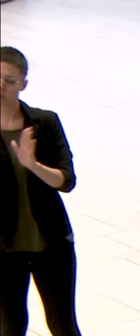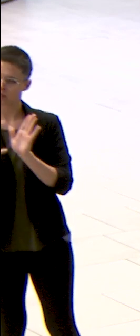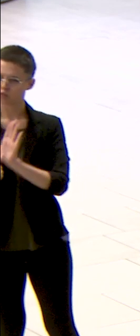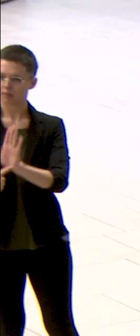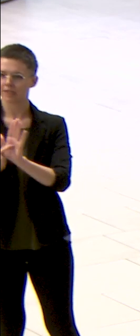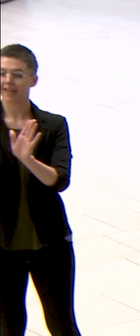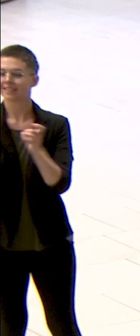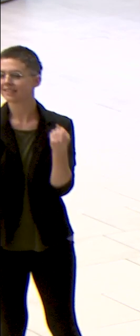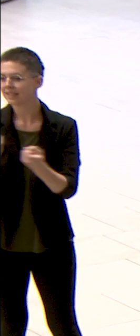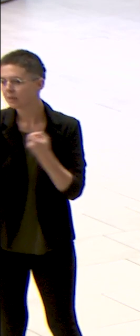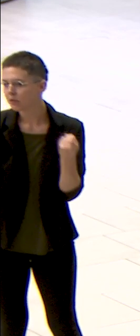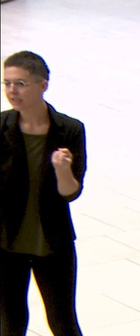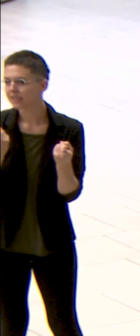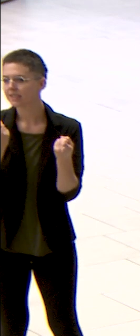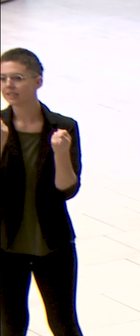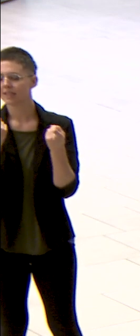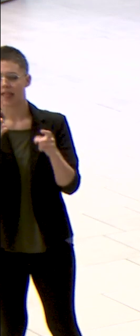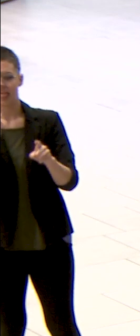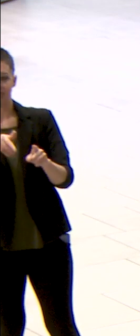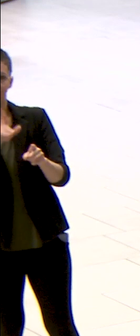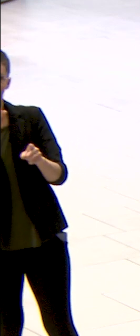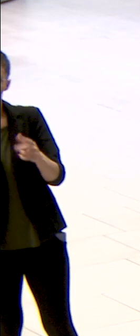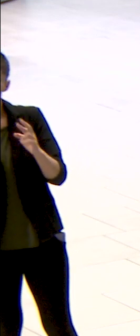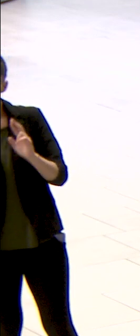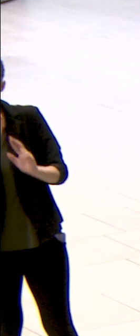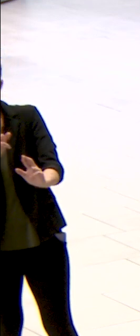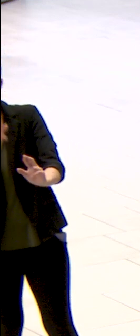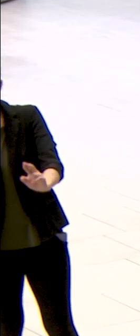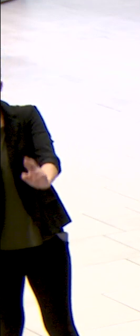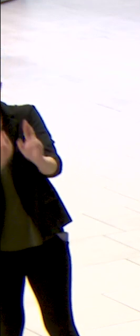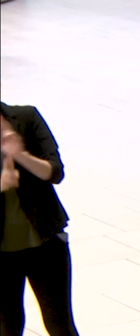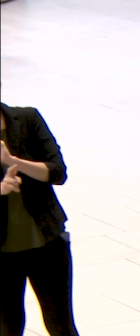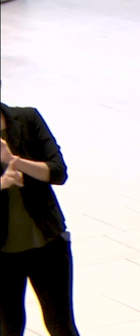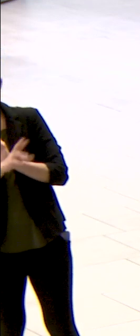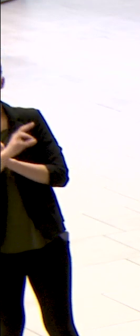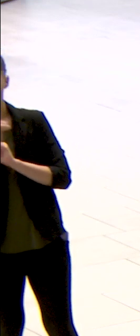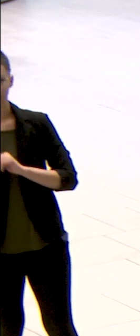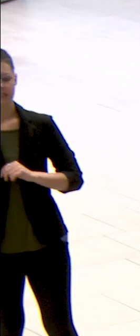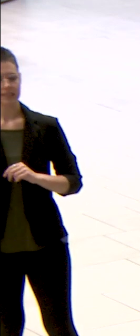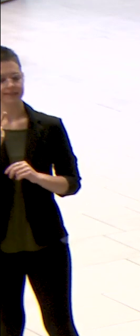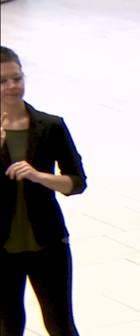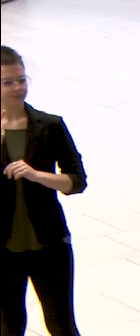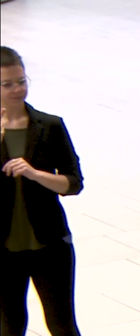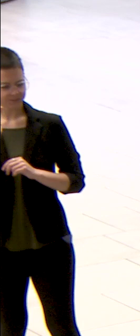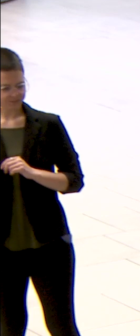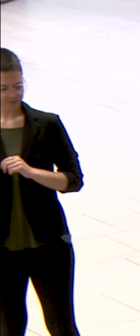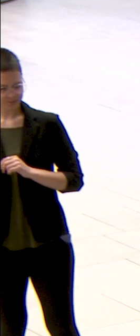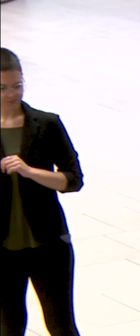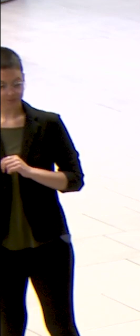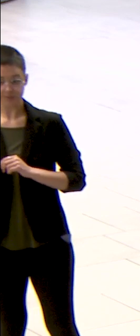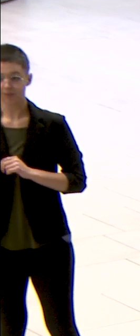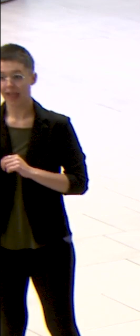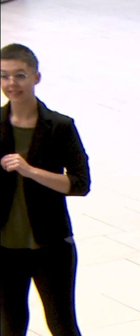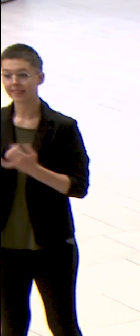and celebrated in a respectful manner. And also just seeing, you know, like, I think we're the Latino